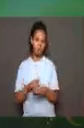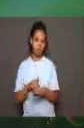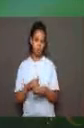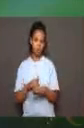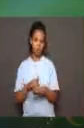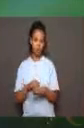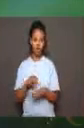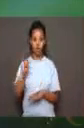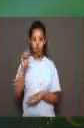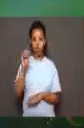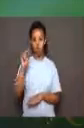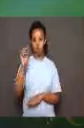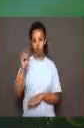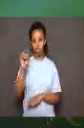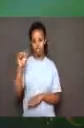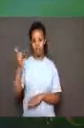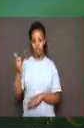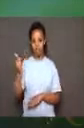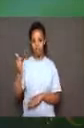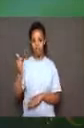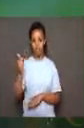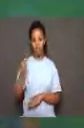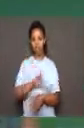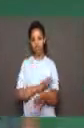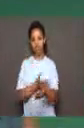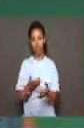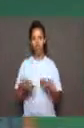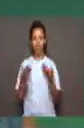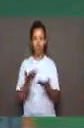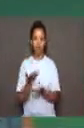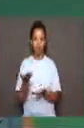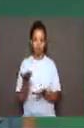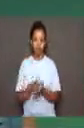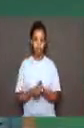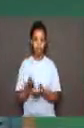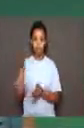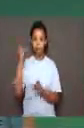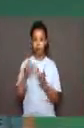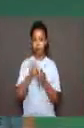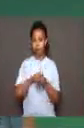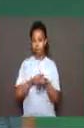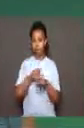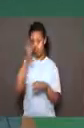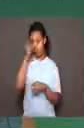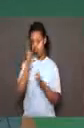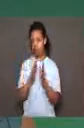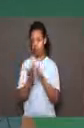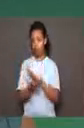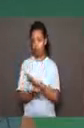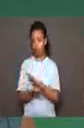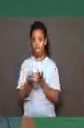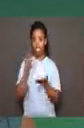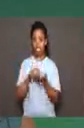on monosaccharide carbohydrates. In our last lesson, we